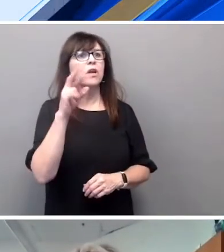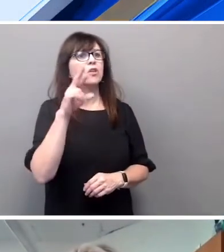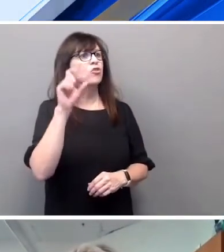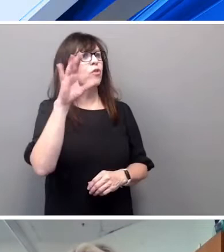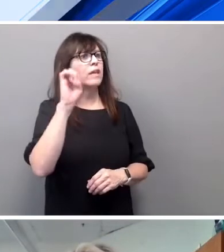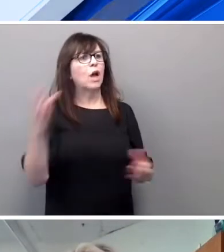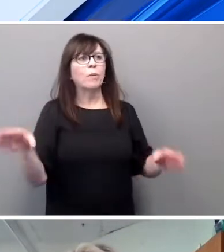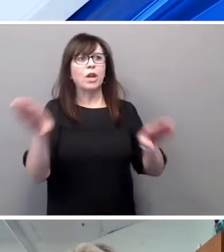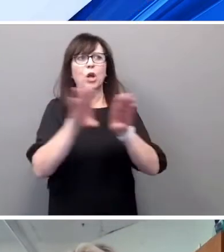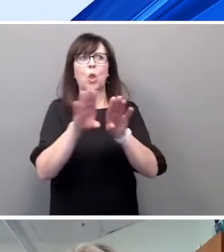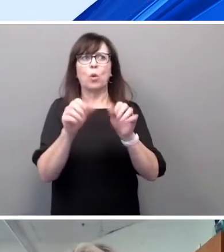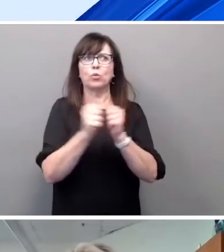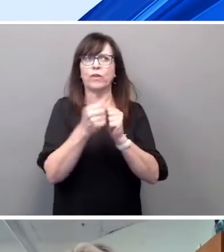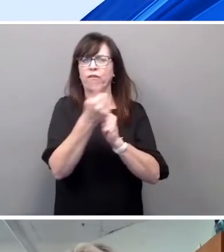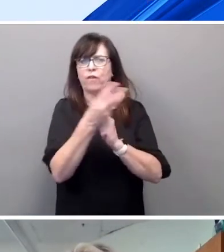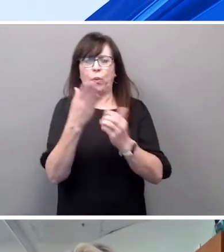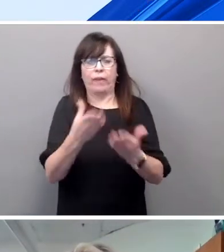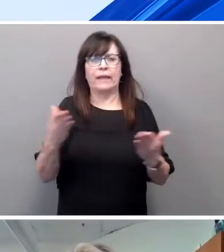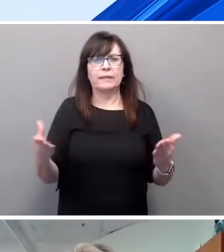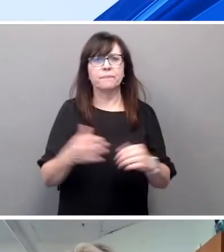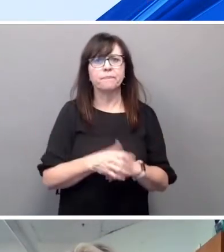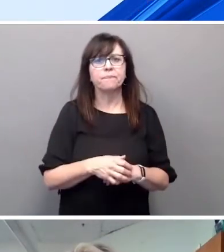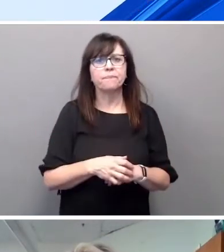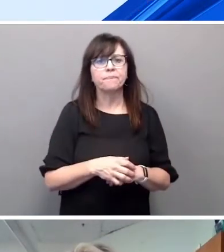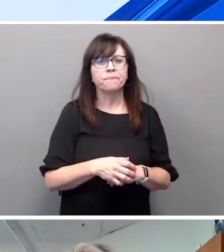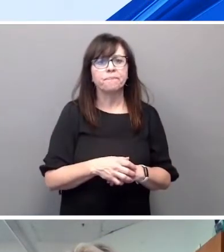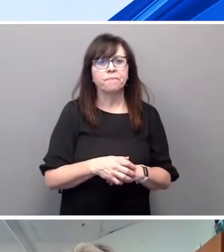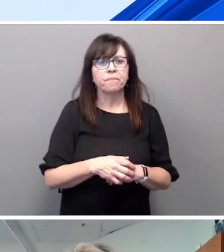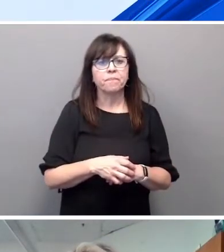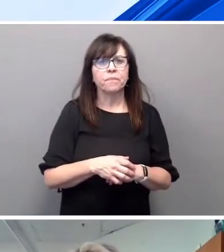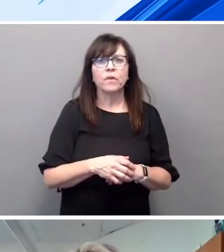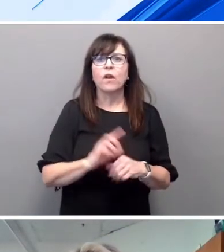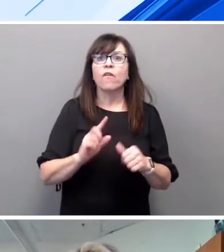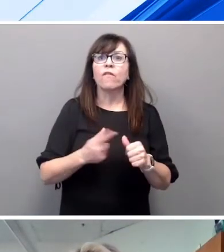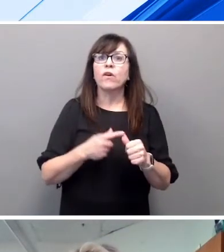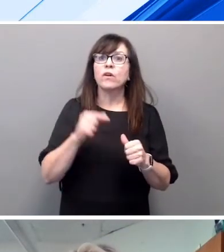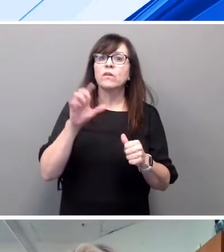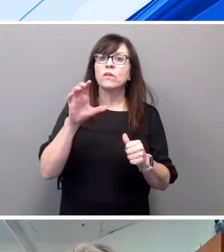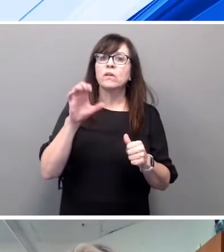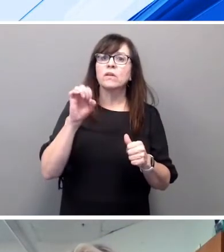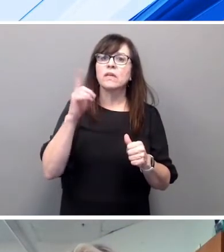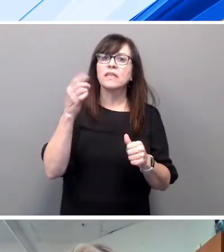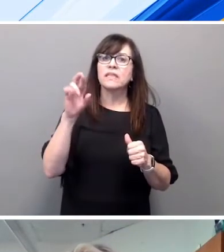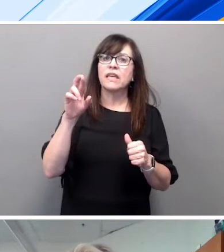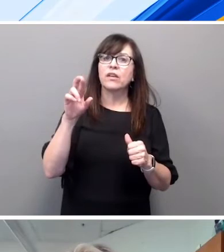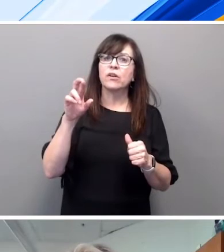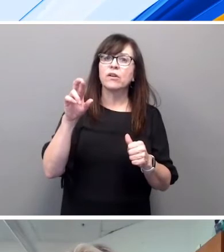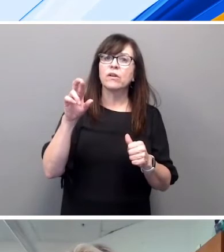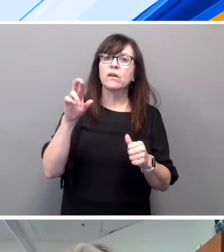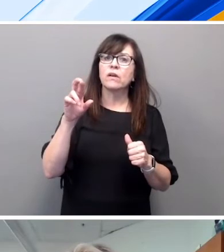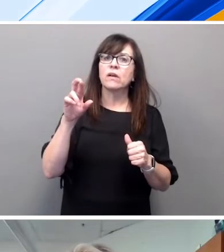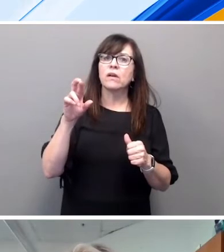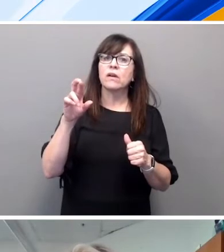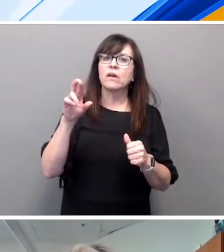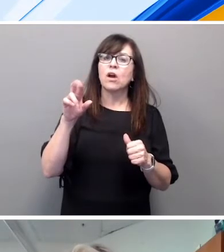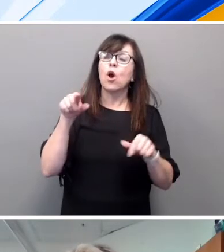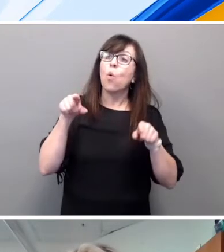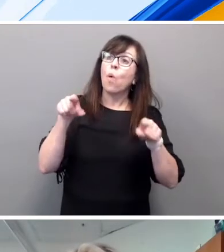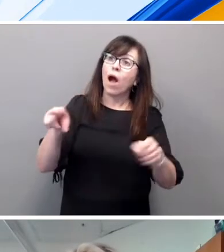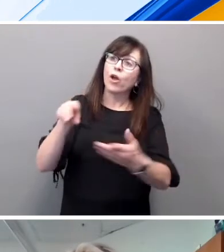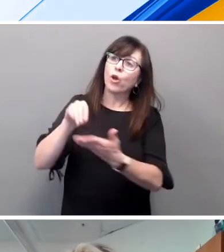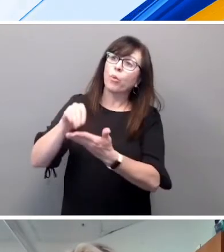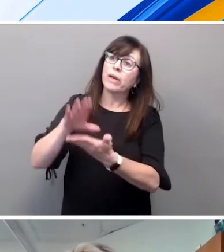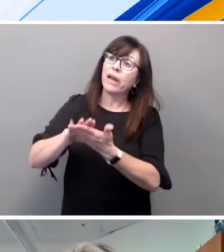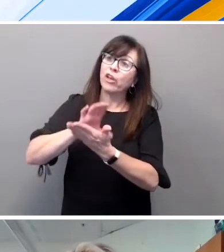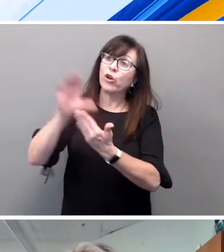with a couple of things. First up, to Cedar Adesanya, while you're marking your calendar for